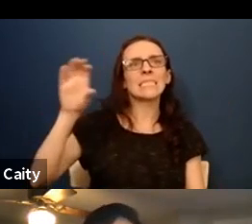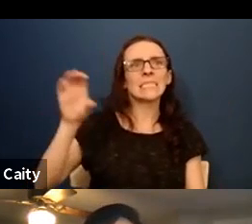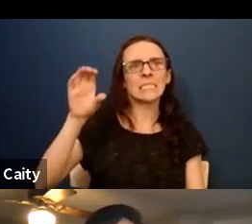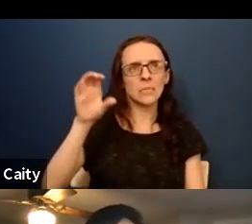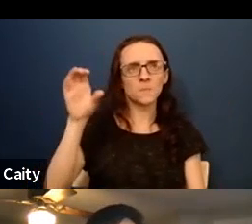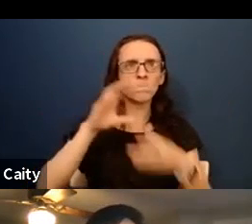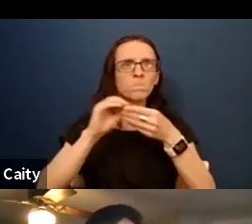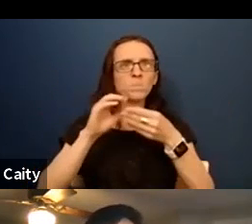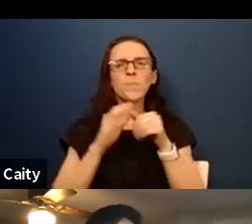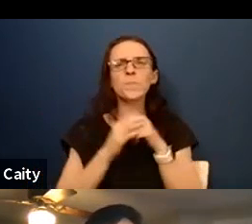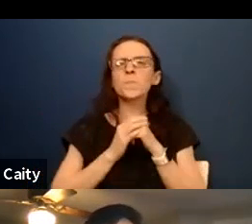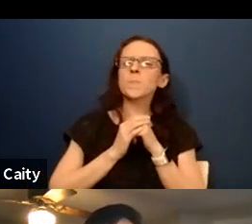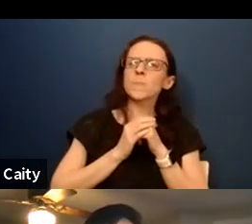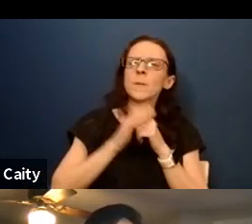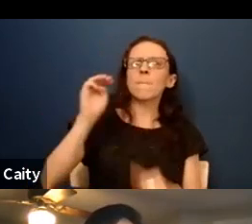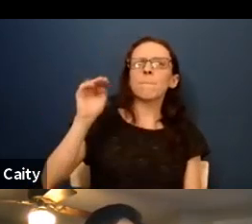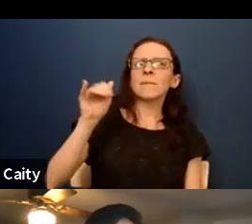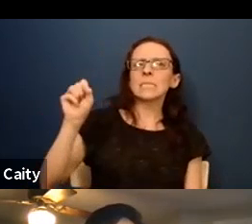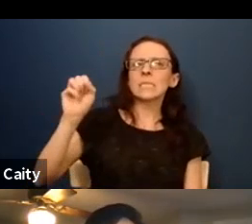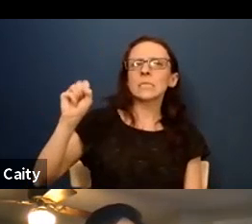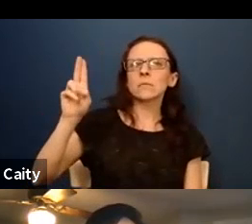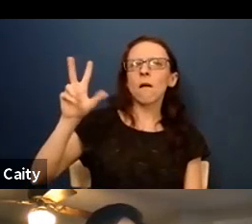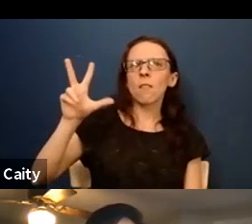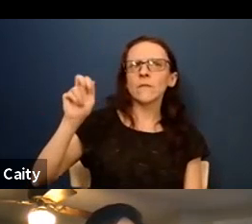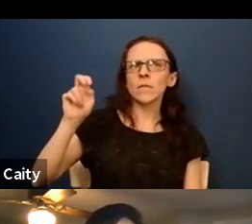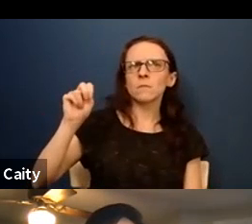you know, I would like to